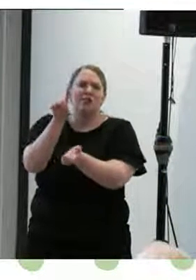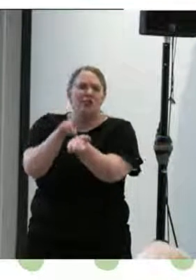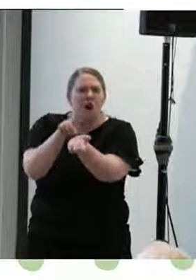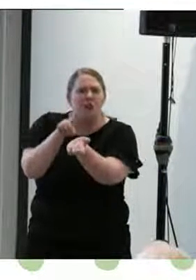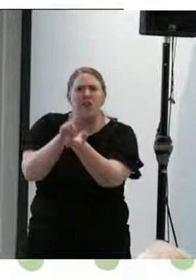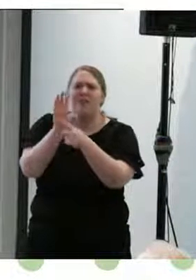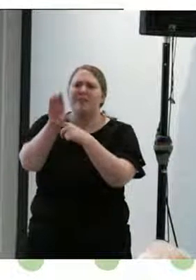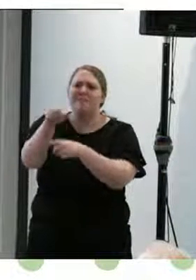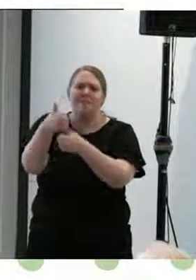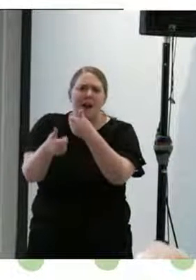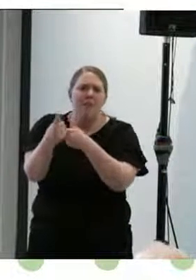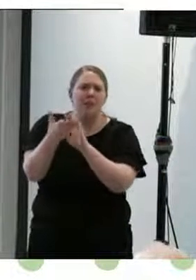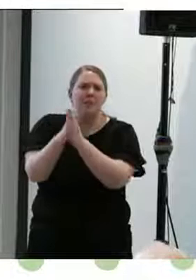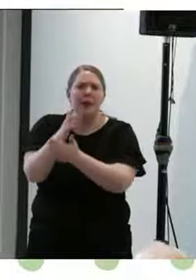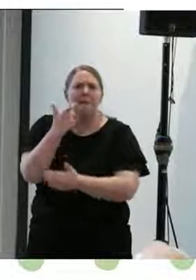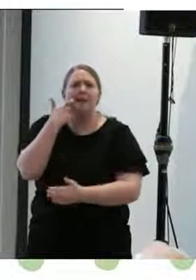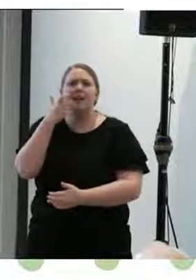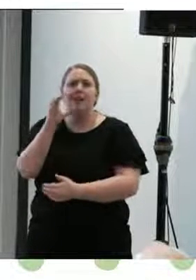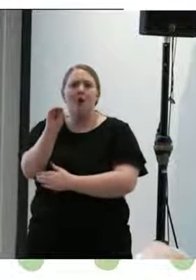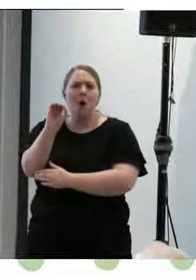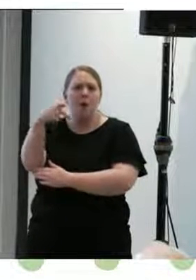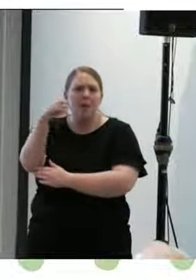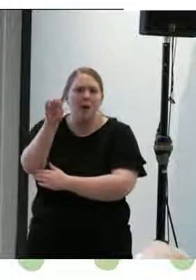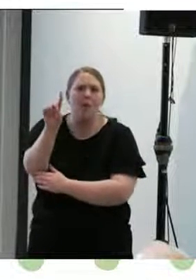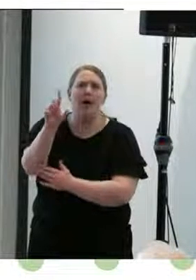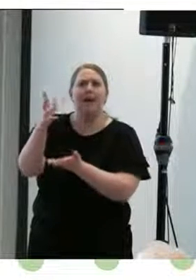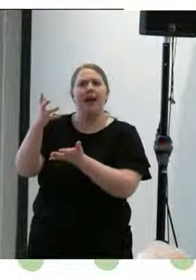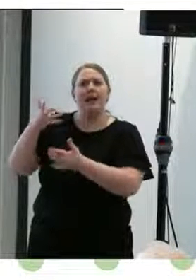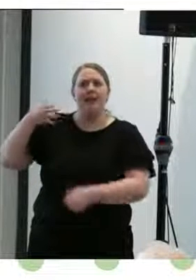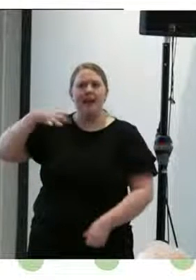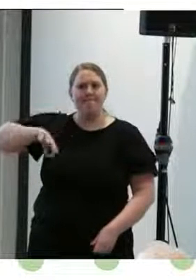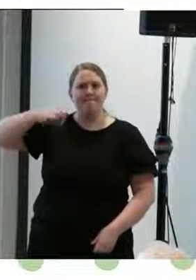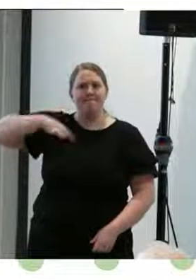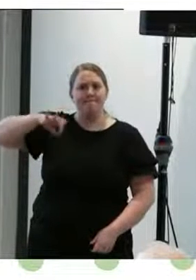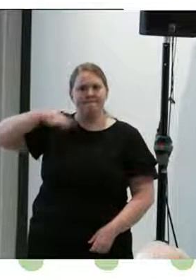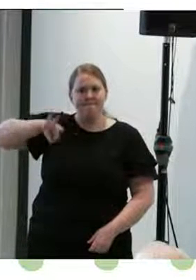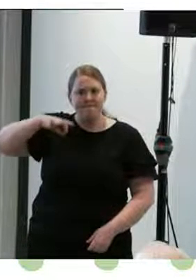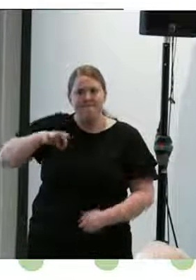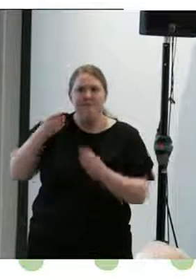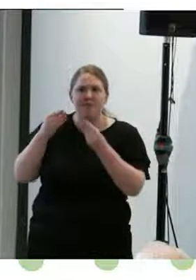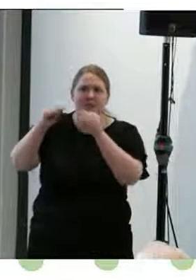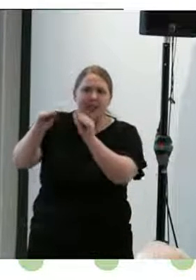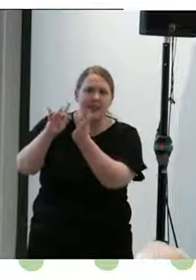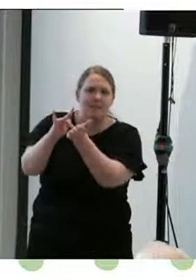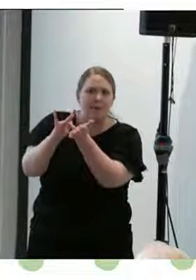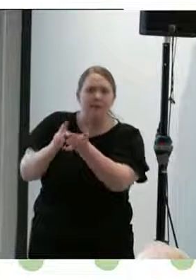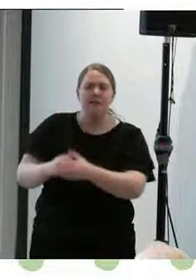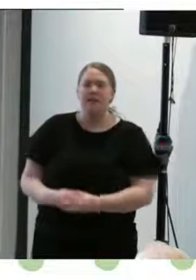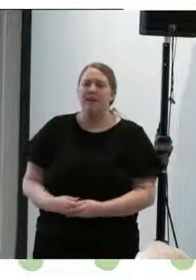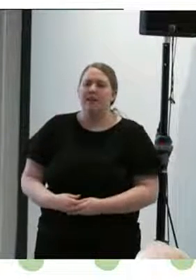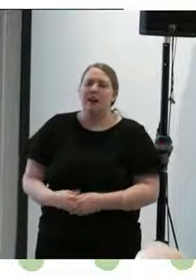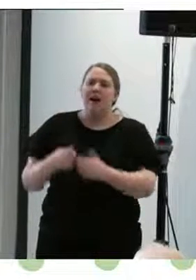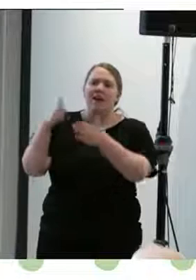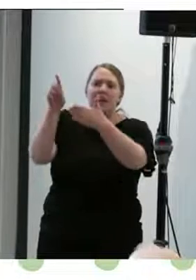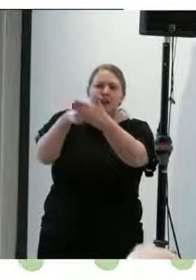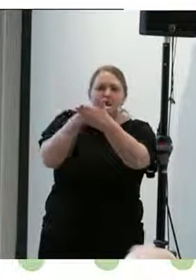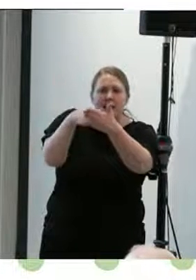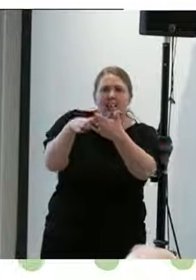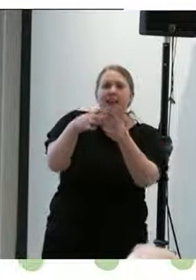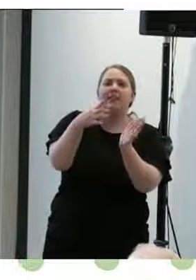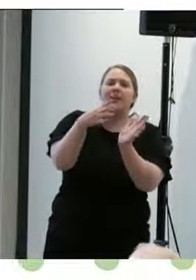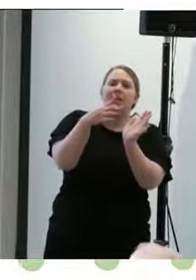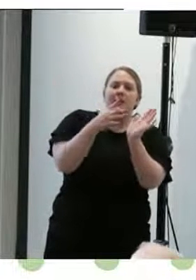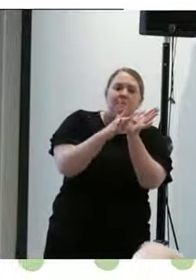painkillers and then profit from addiction on the back end through the sale of treatments like Suboxone. They criticize the drugs-to-prison pipeline that traps